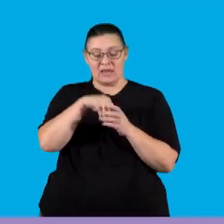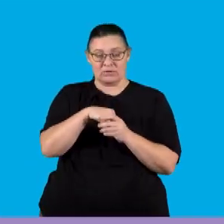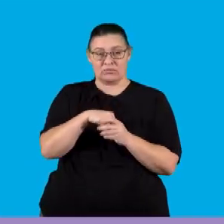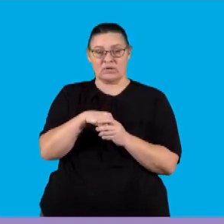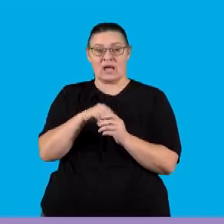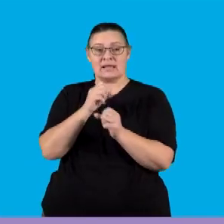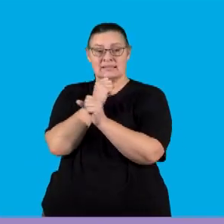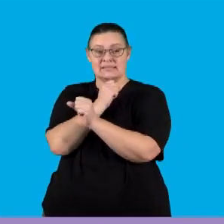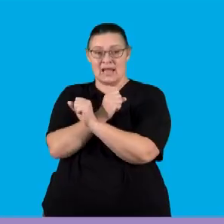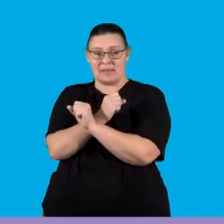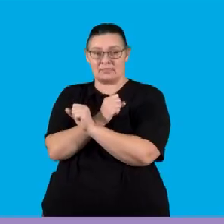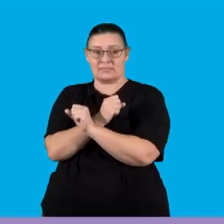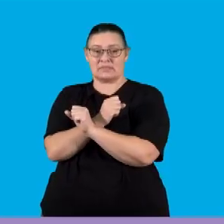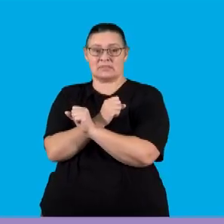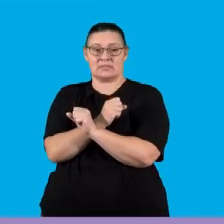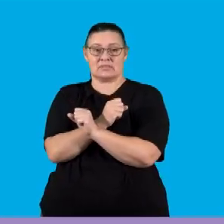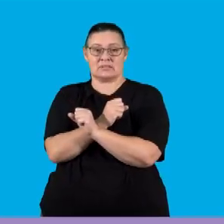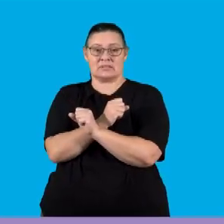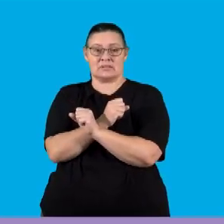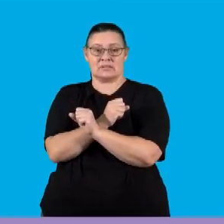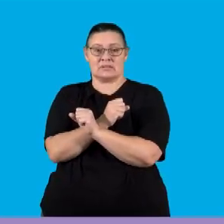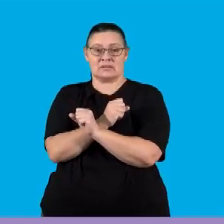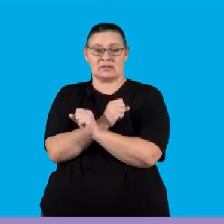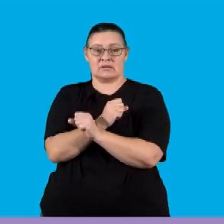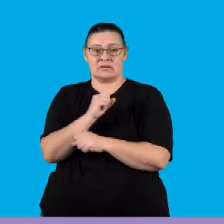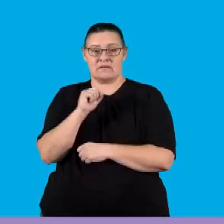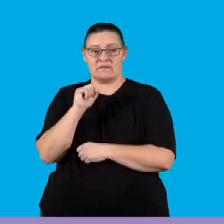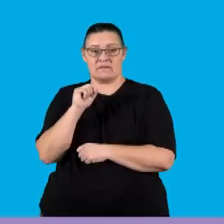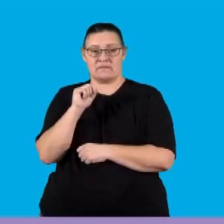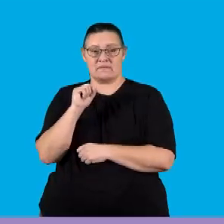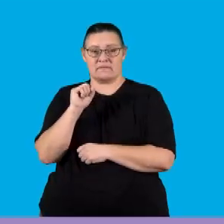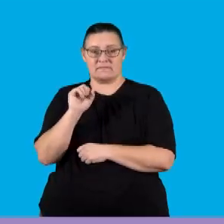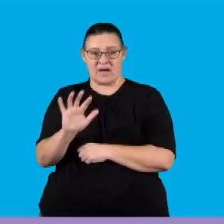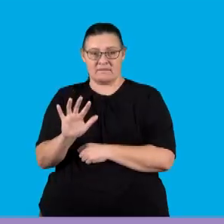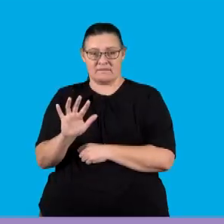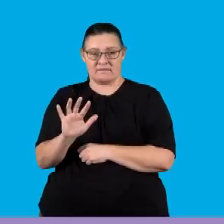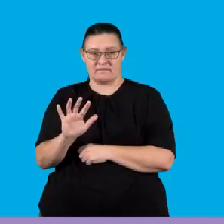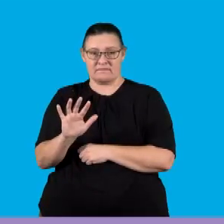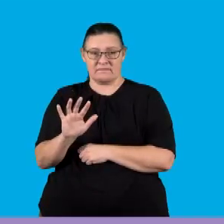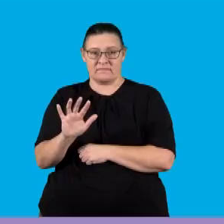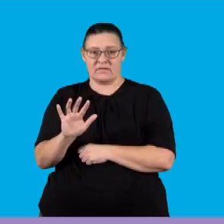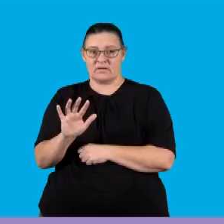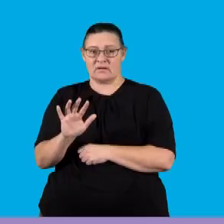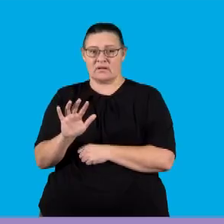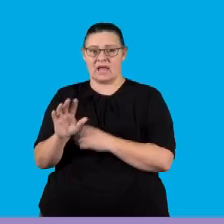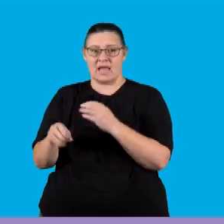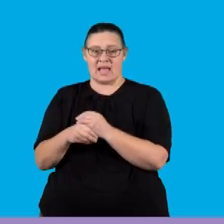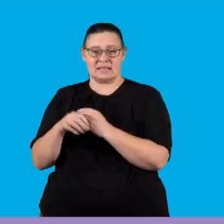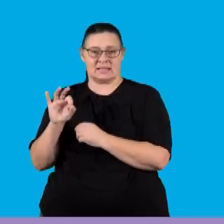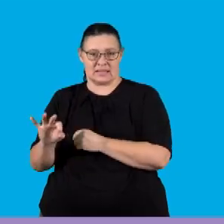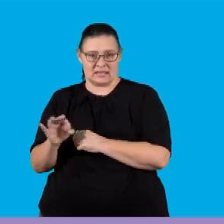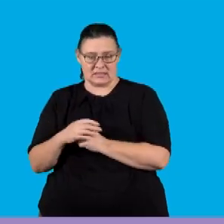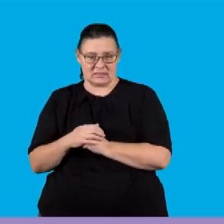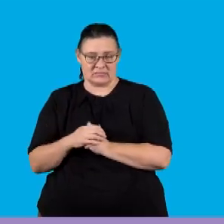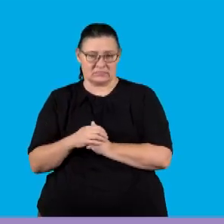the input value by 3, as we have been given as our rule. So we are going to multiply the input value by 3,